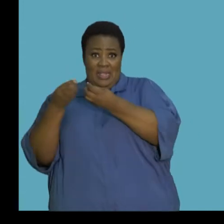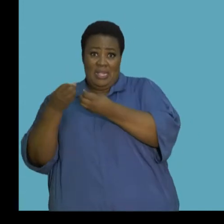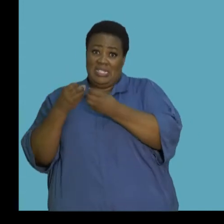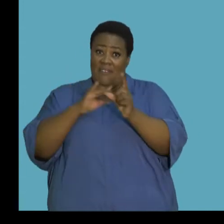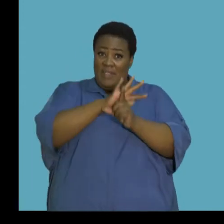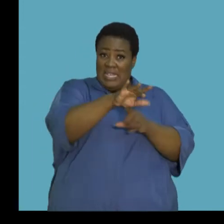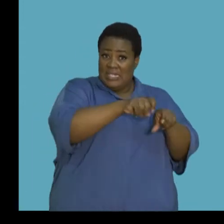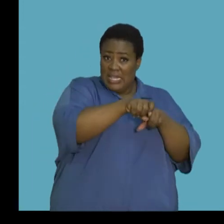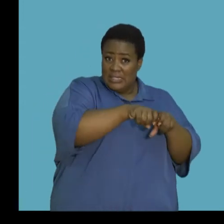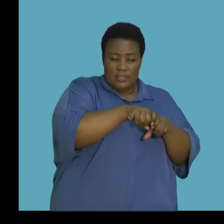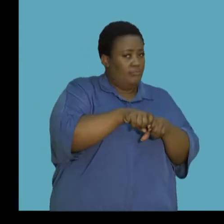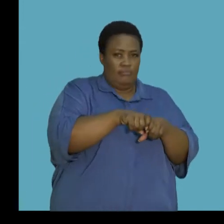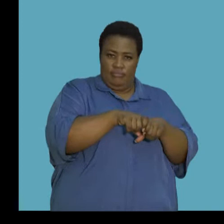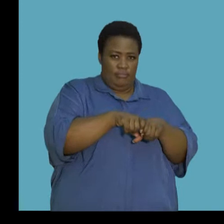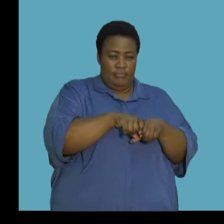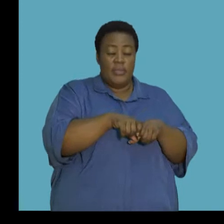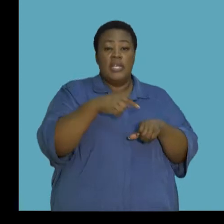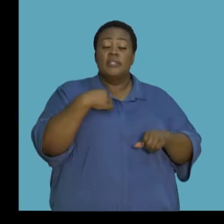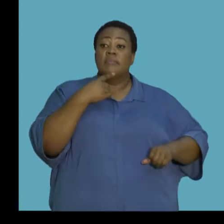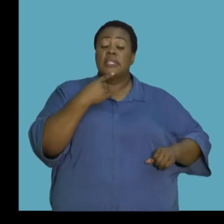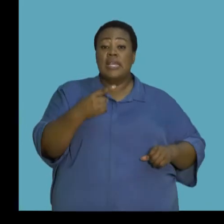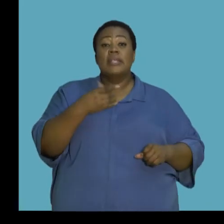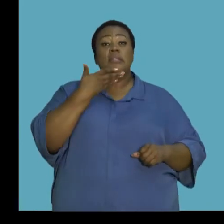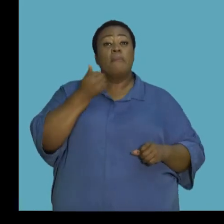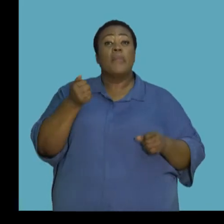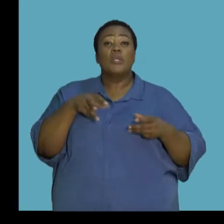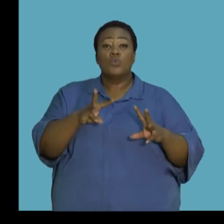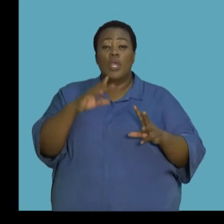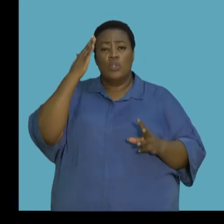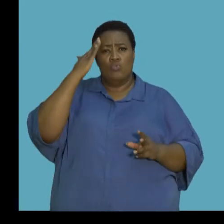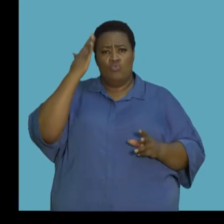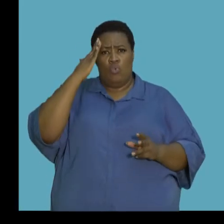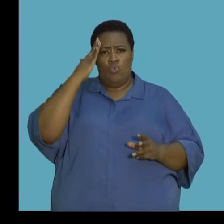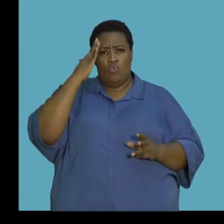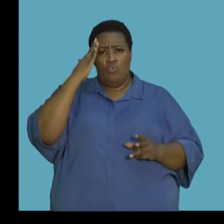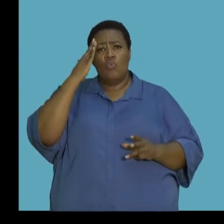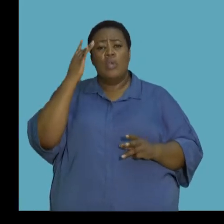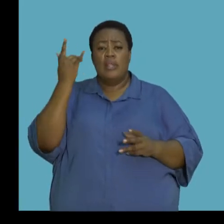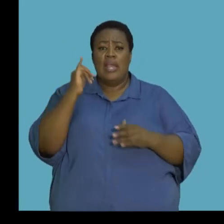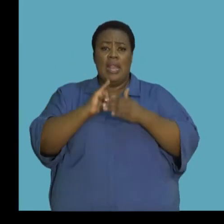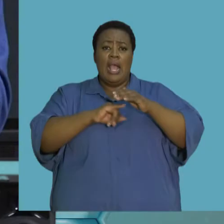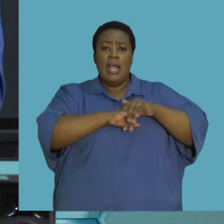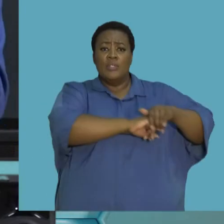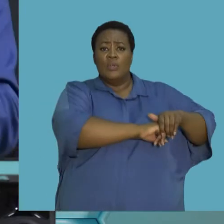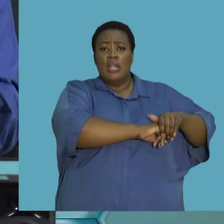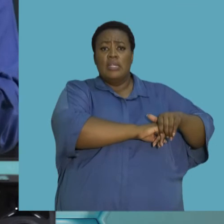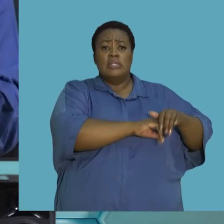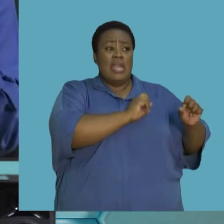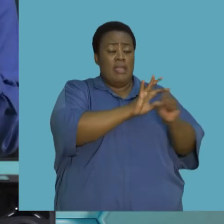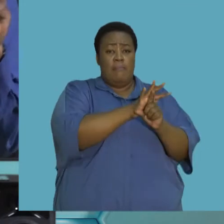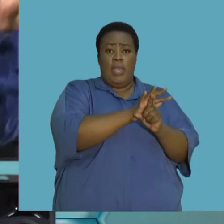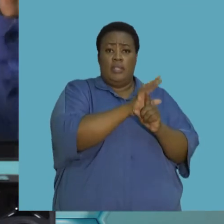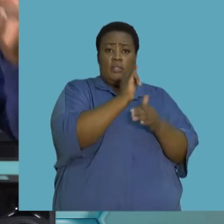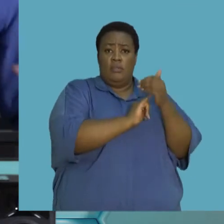results of the test. And as I mentioned, that this is the best way to know and isolate the impact of the independent